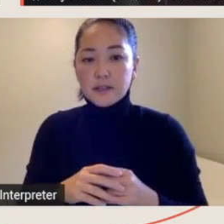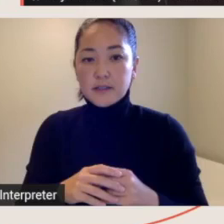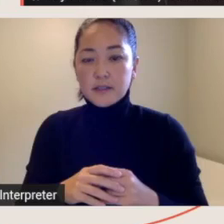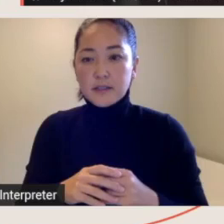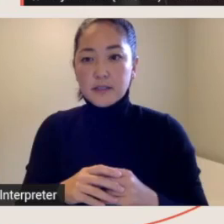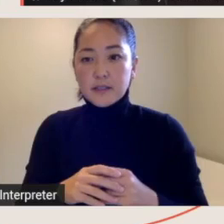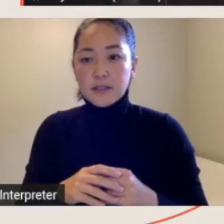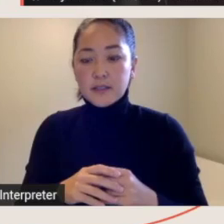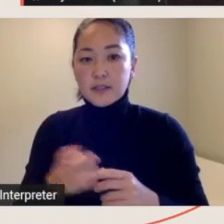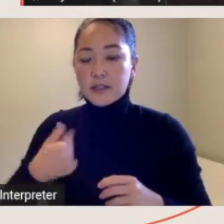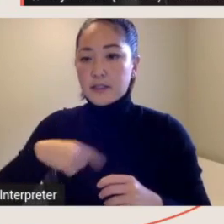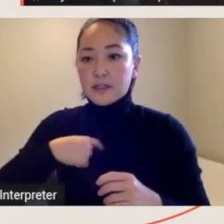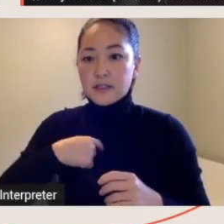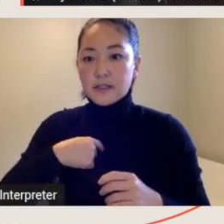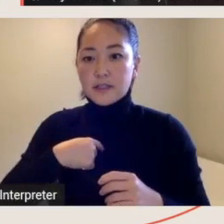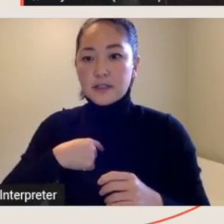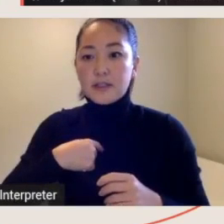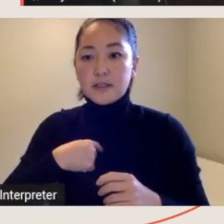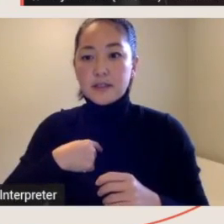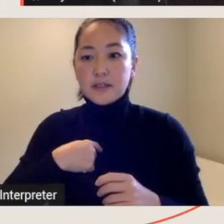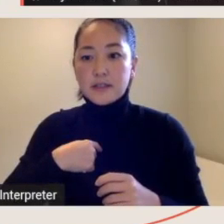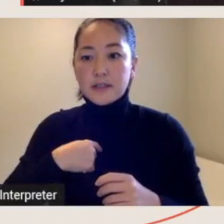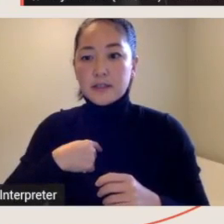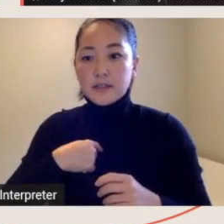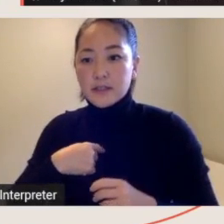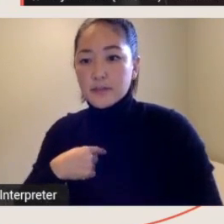we tried from the beginning not to